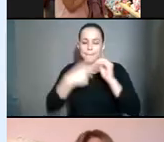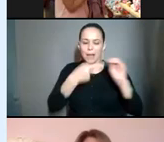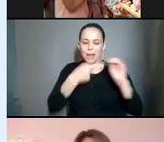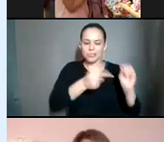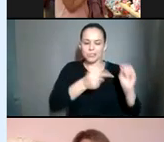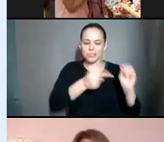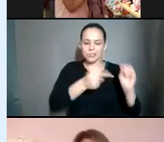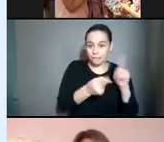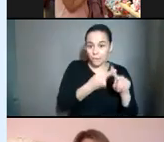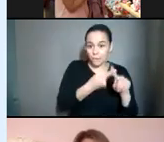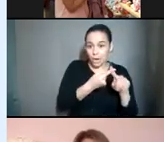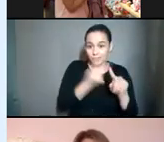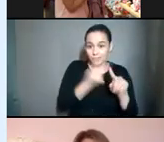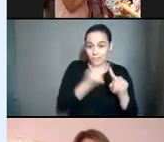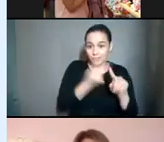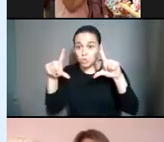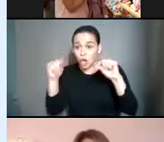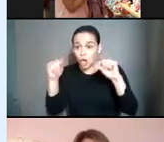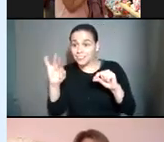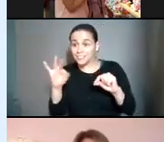can be printed.